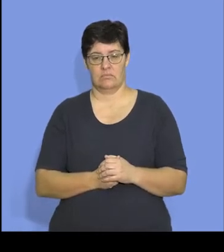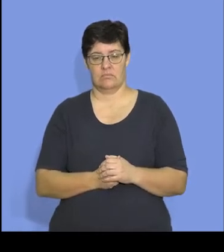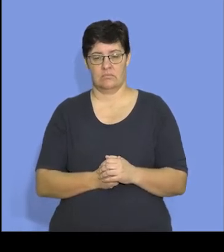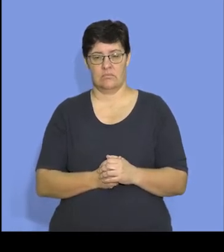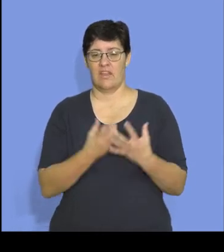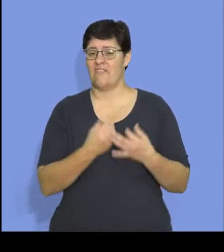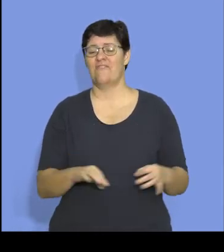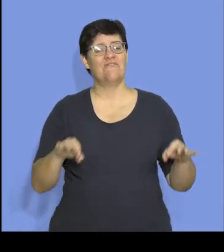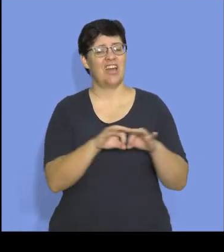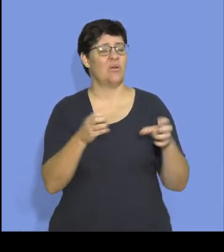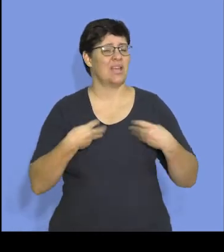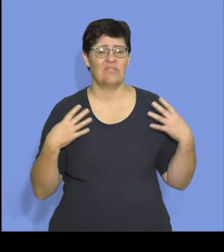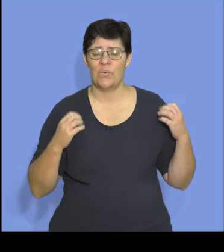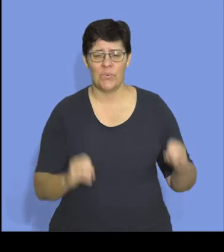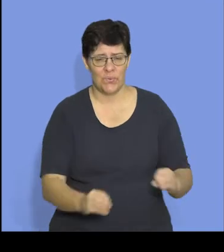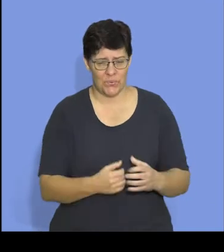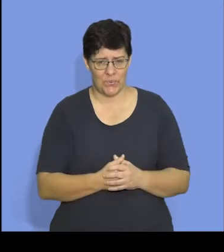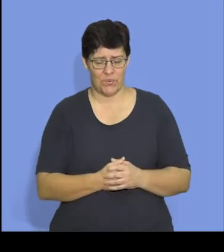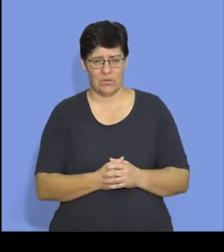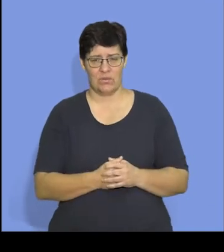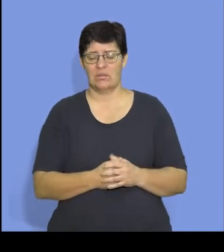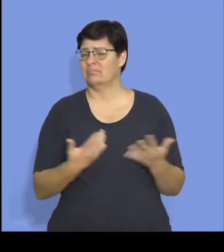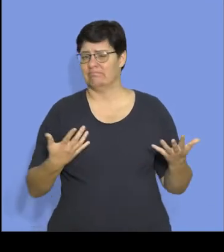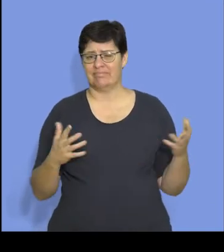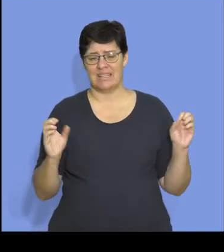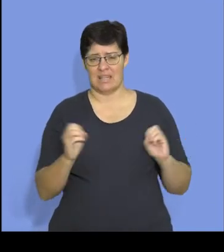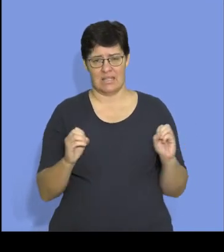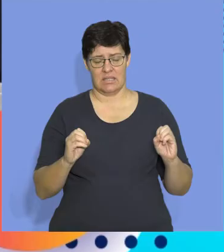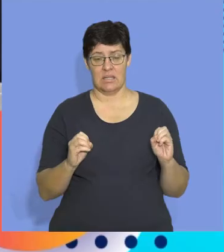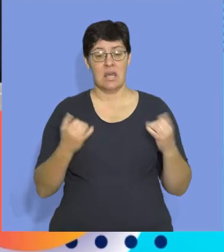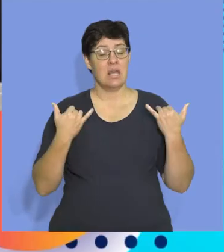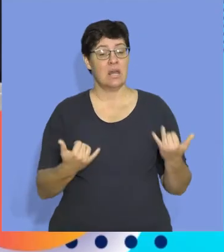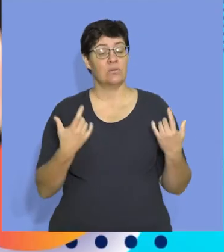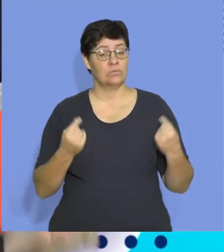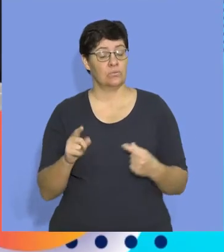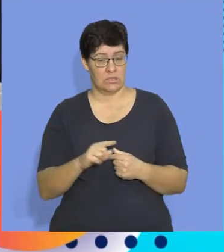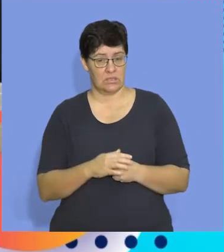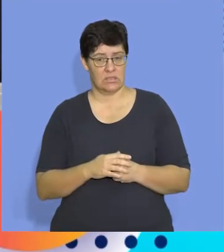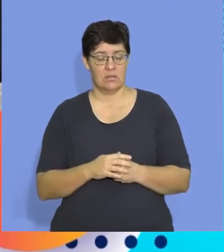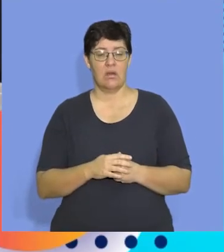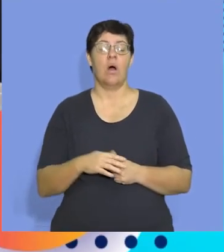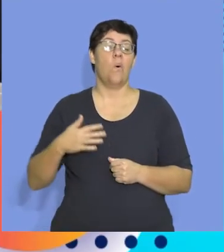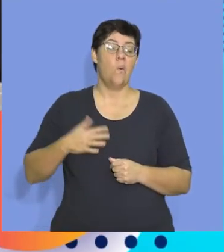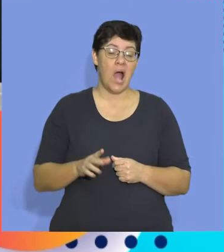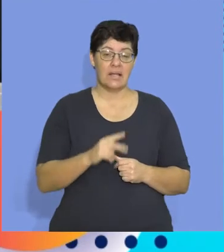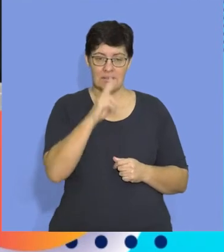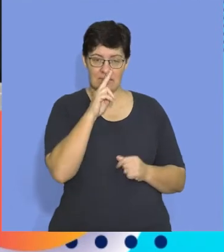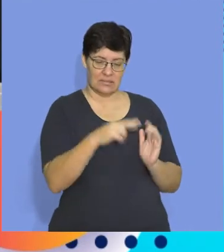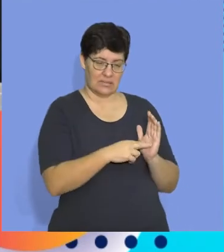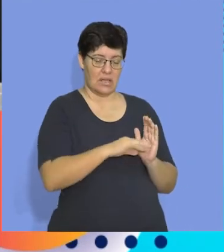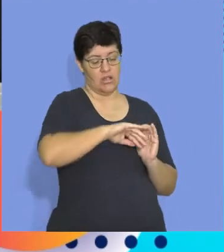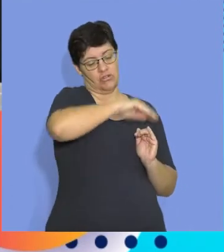me values, they haven't told me anything about that. So what we're doing here is they just want the